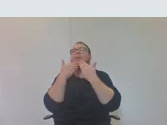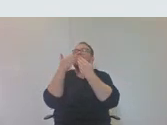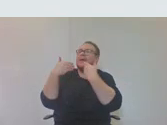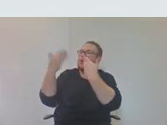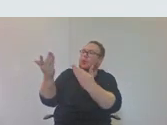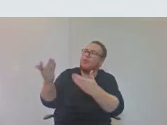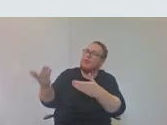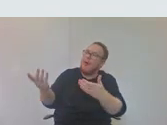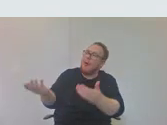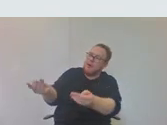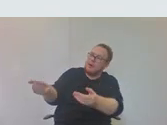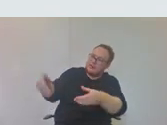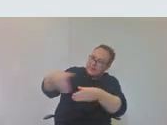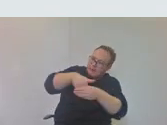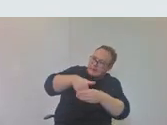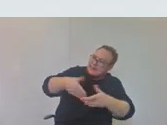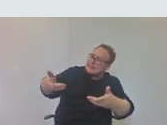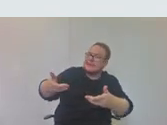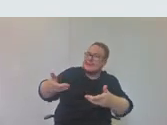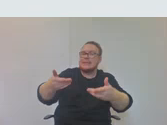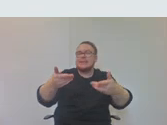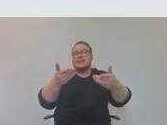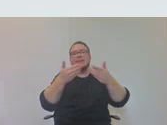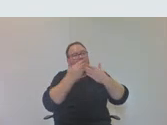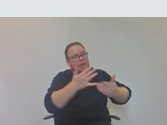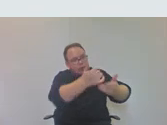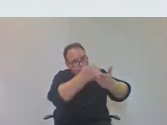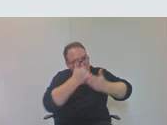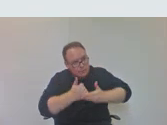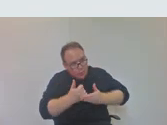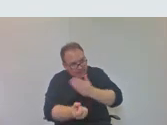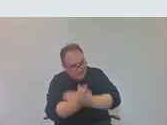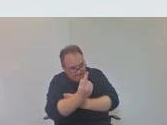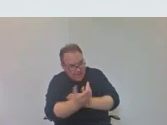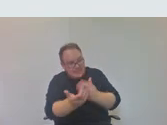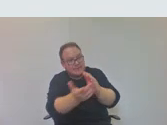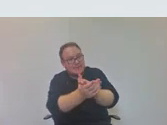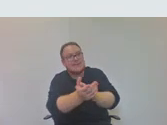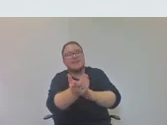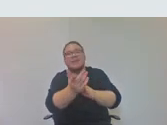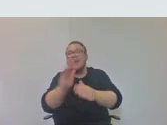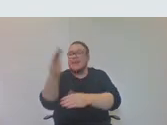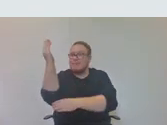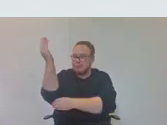for joining, and everybody who's supported the event, as Marcus says, and all the